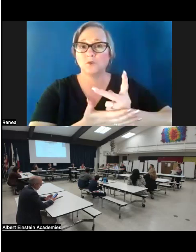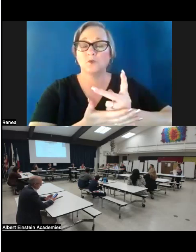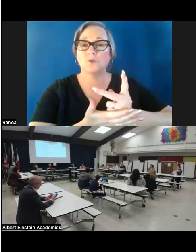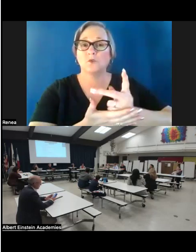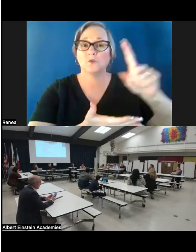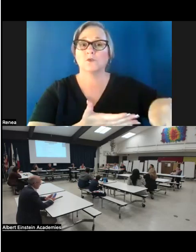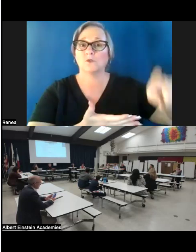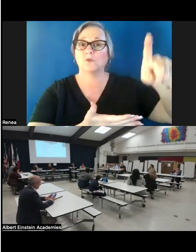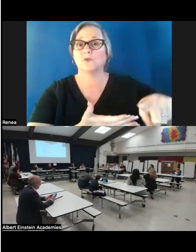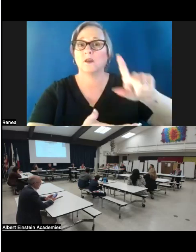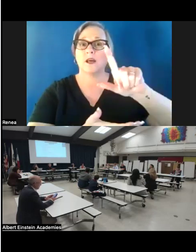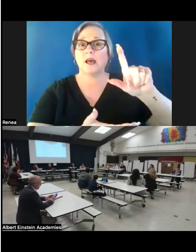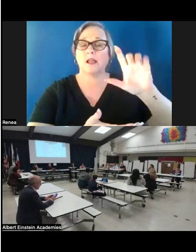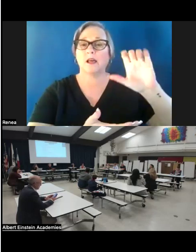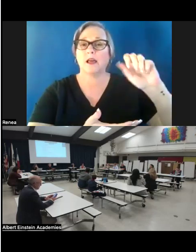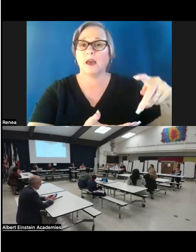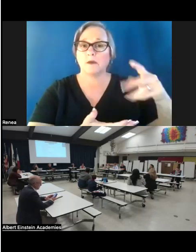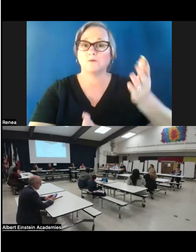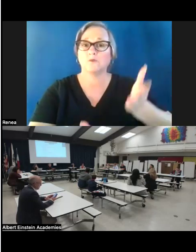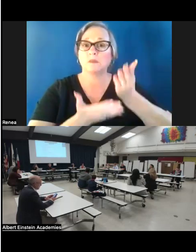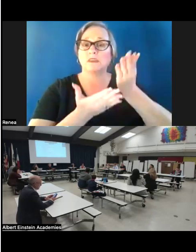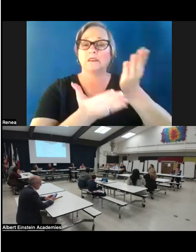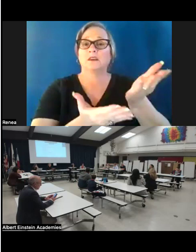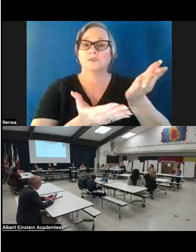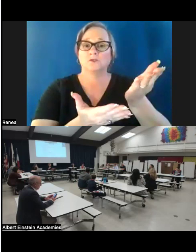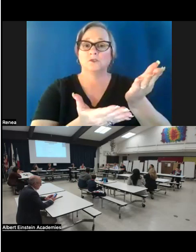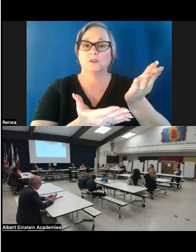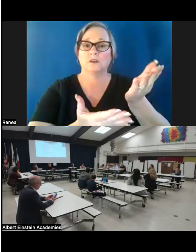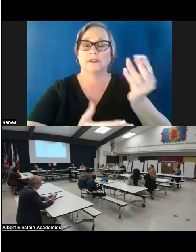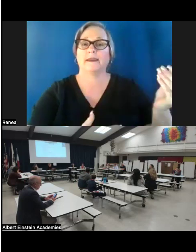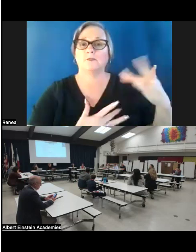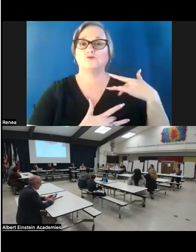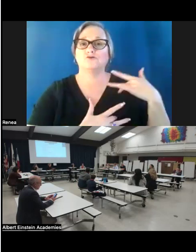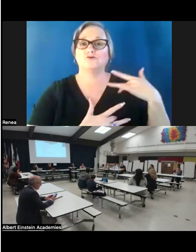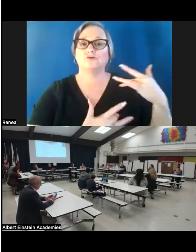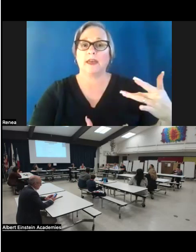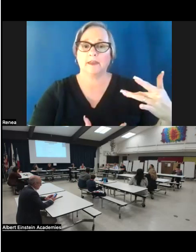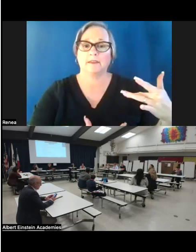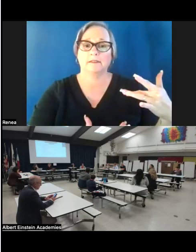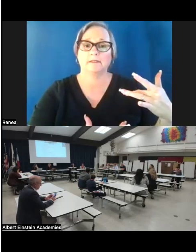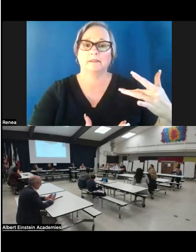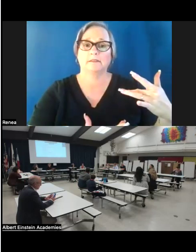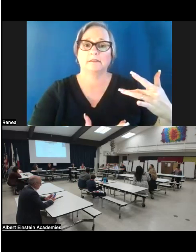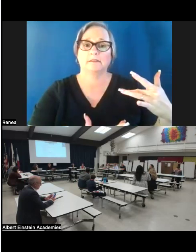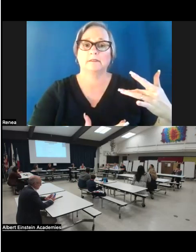this LCAP recommendation and our trends to the school?